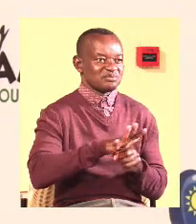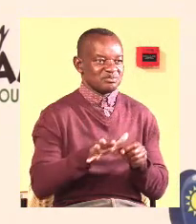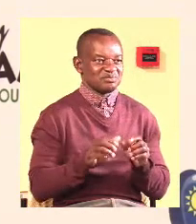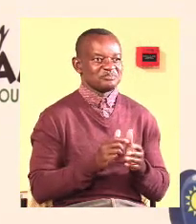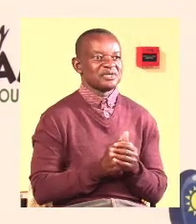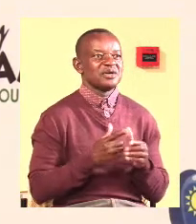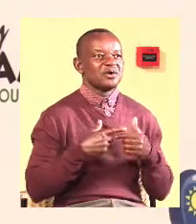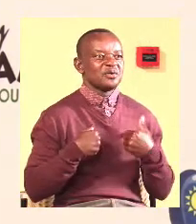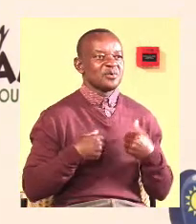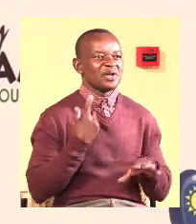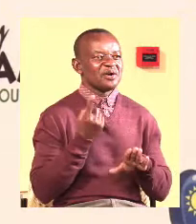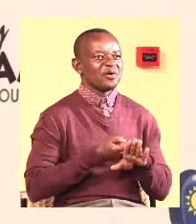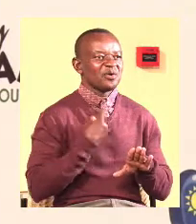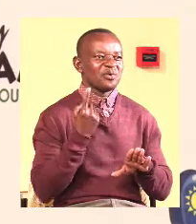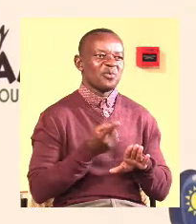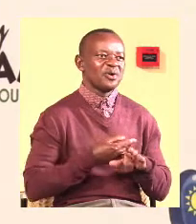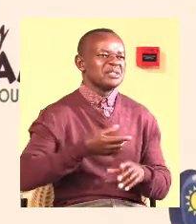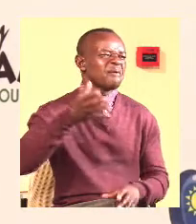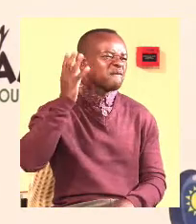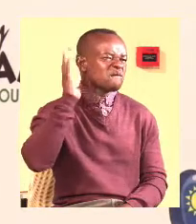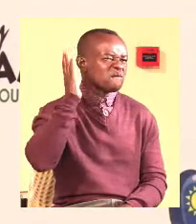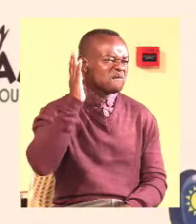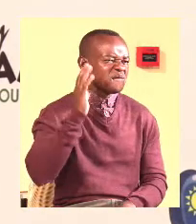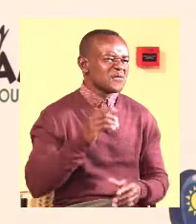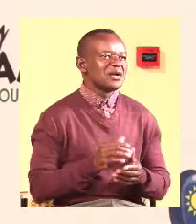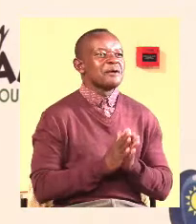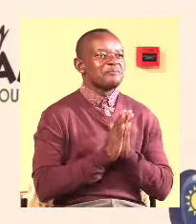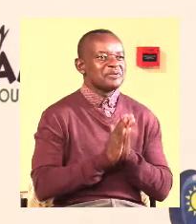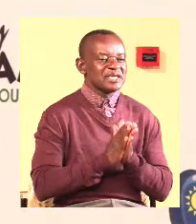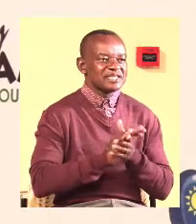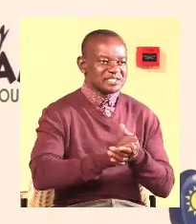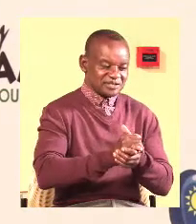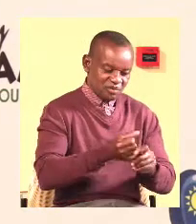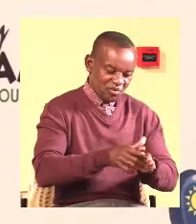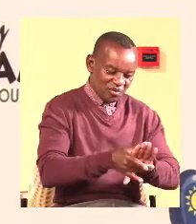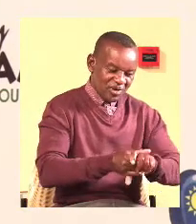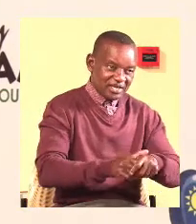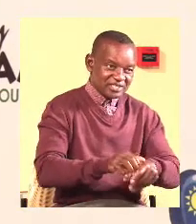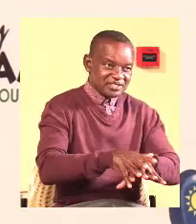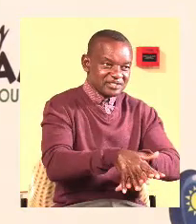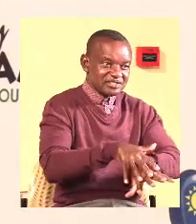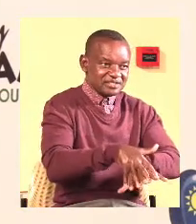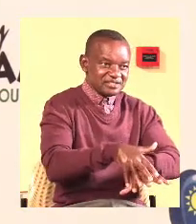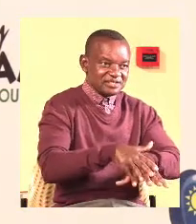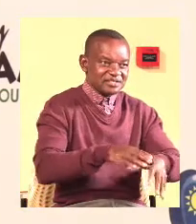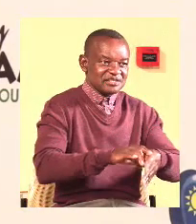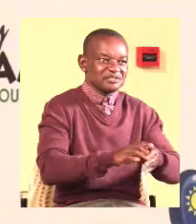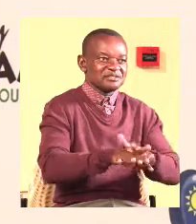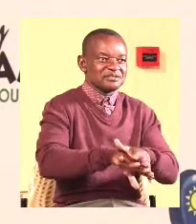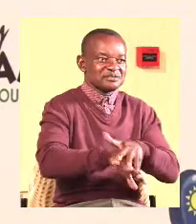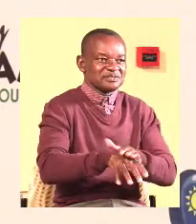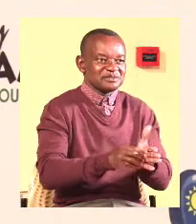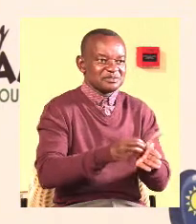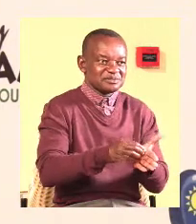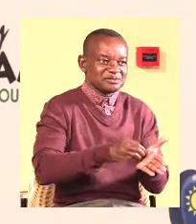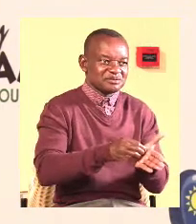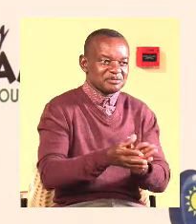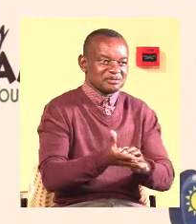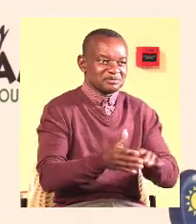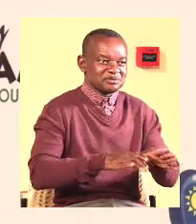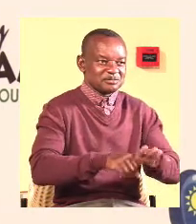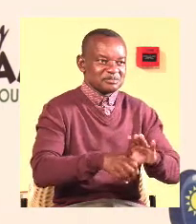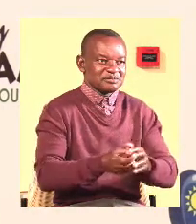us wash our hands with running water and soap. In the absence of that, then you switch on to sanitizing your